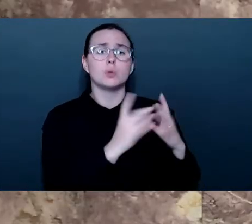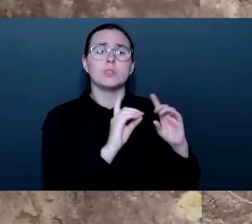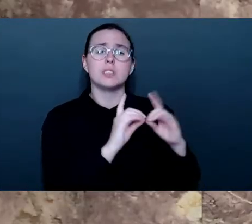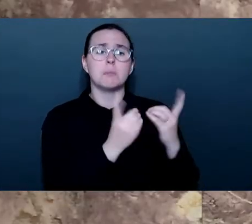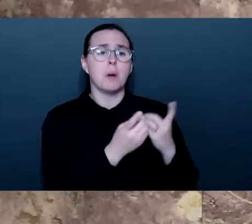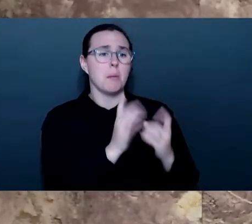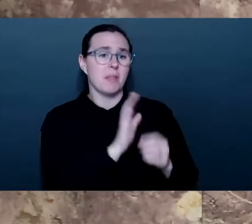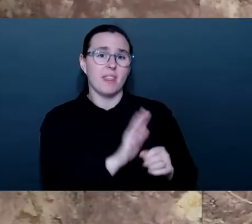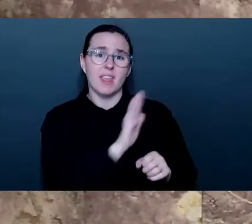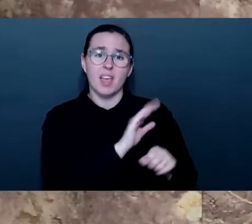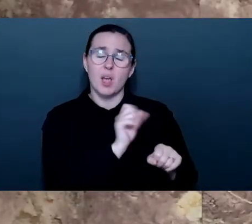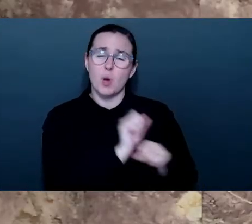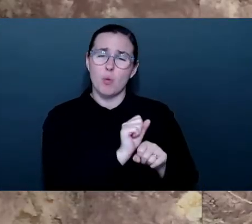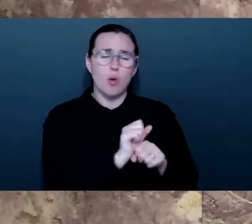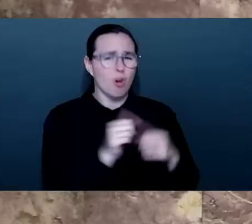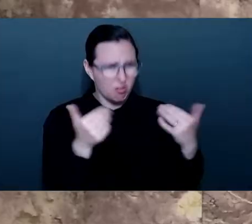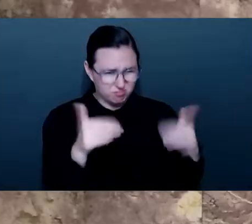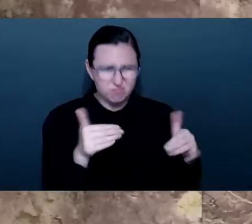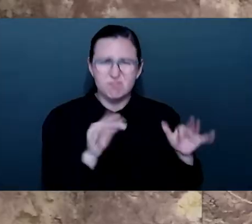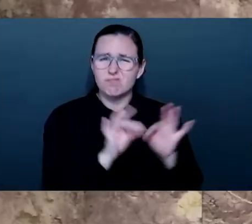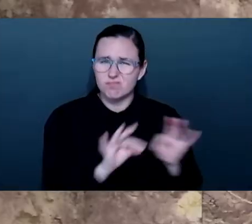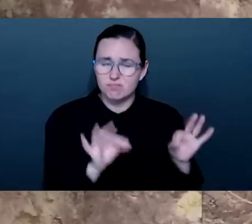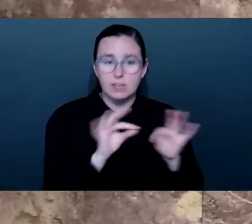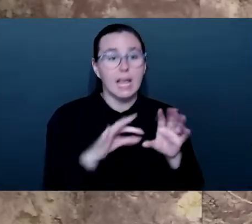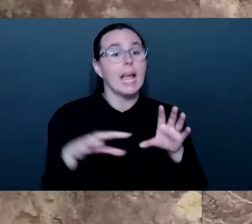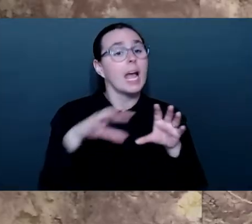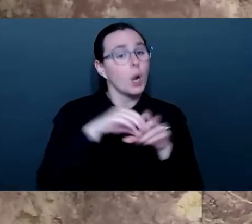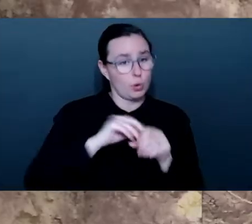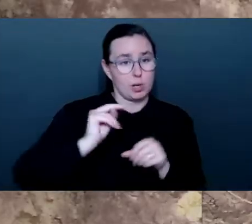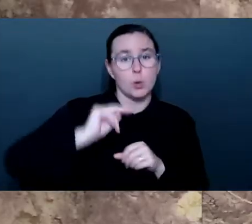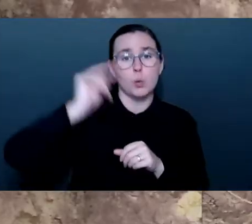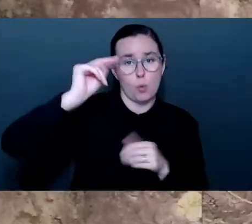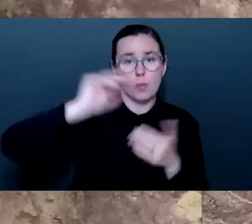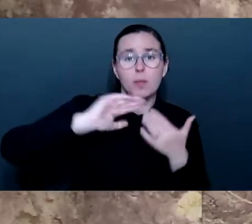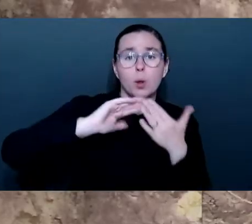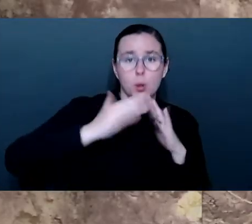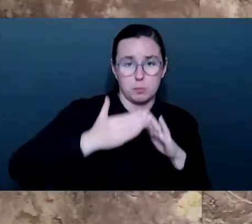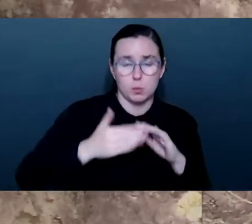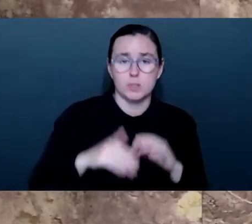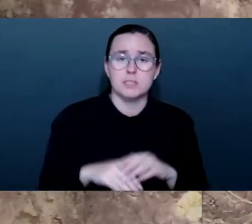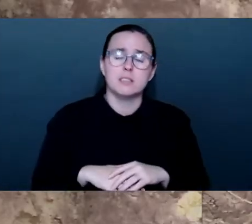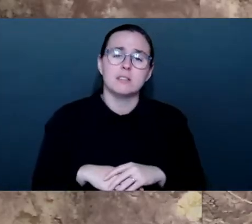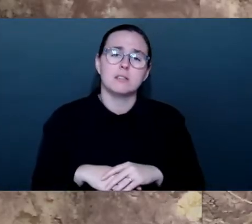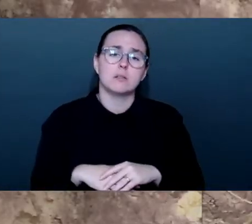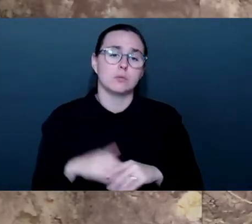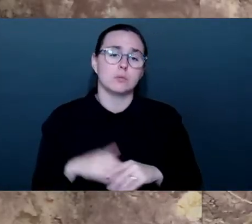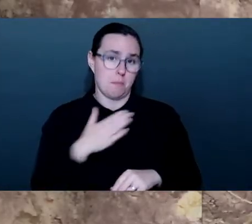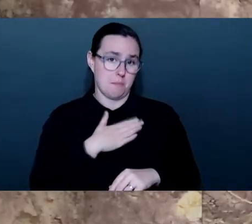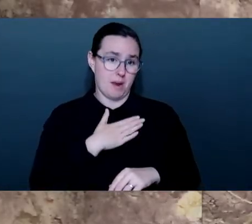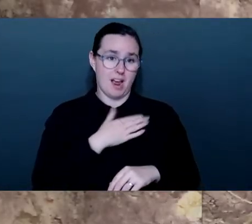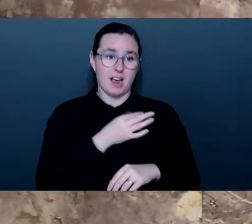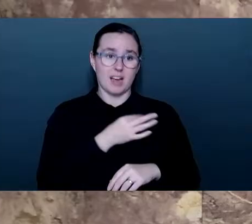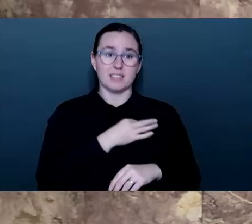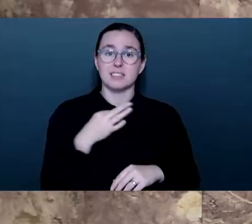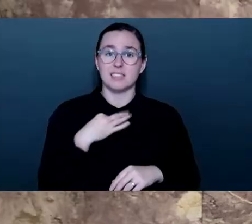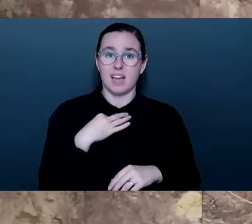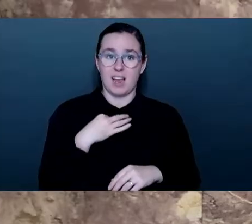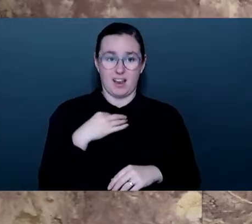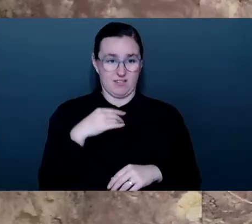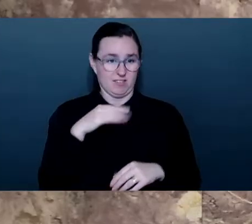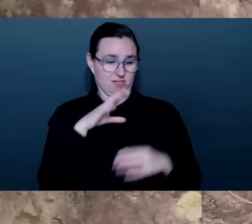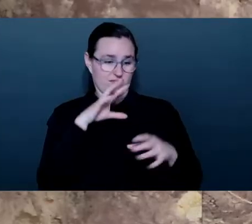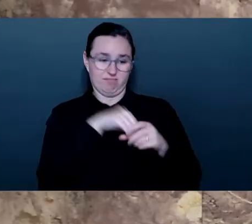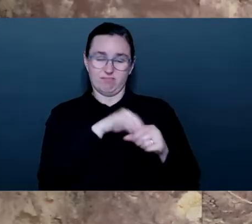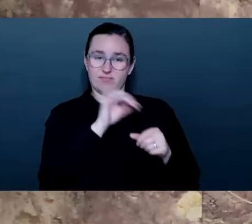which is why the corrections staff in my ministry is in constant contact with the corrections team to